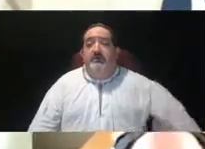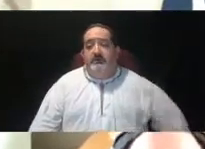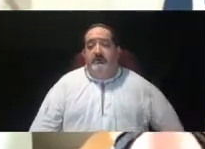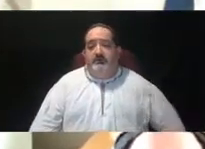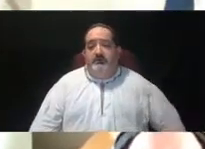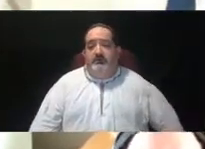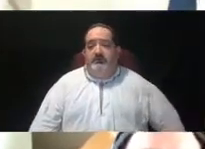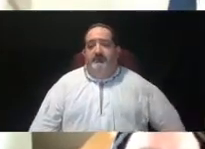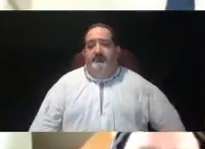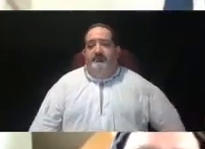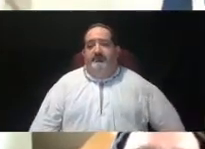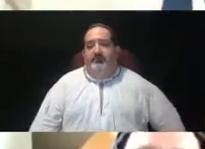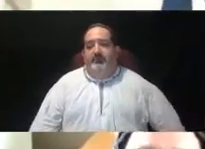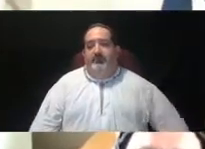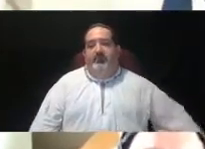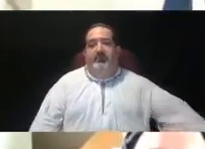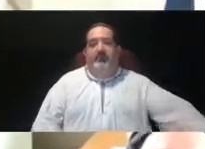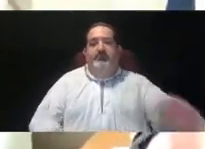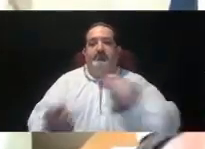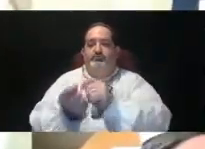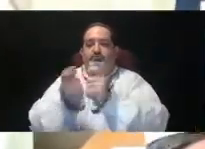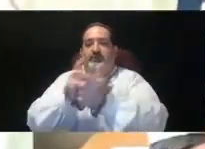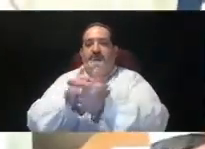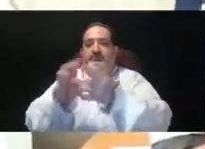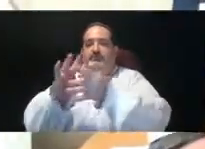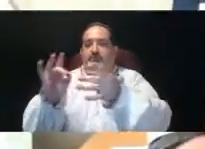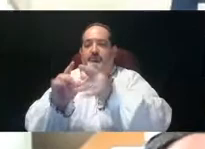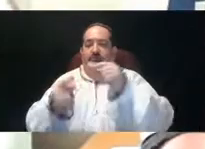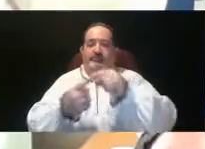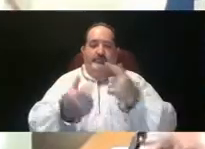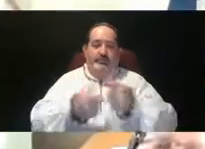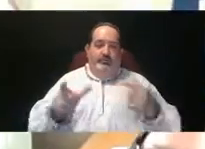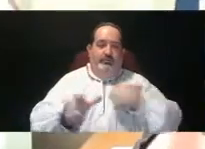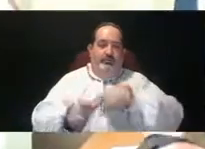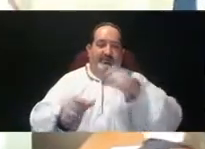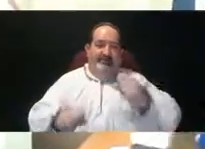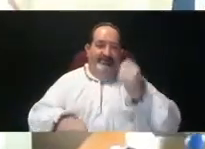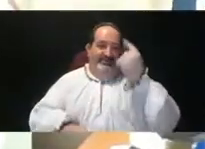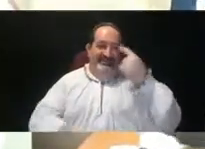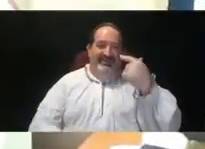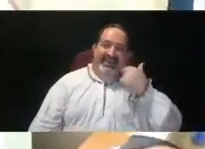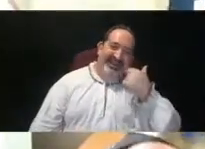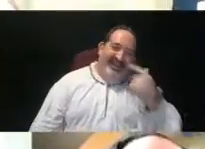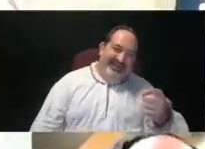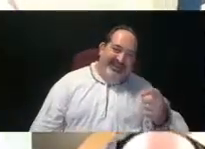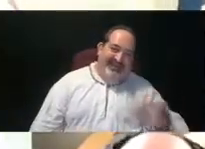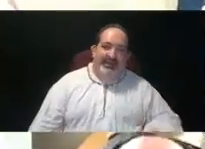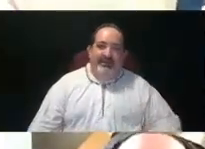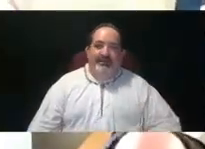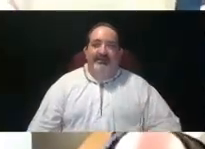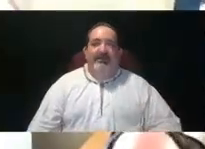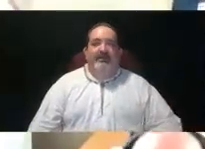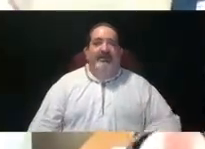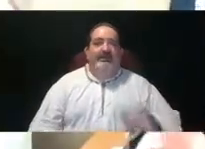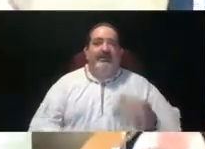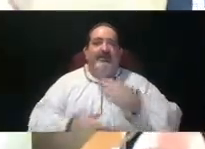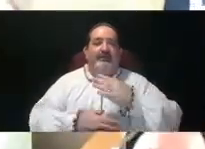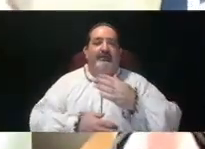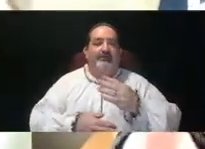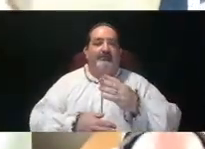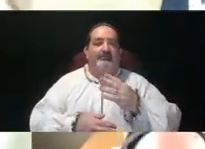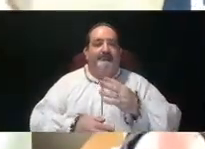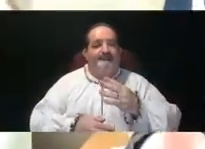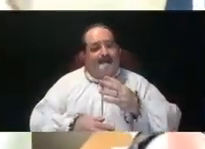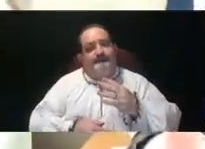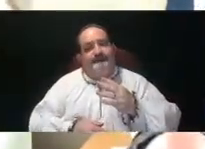translate stories into a language that we could understand. And I admire you for your storytelling,